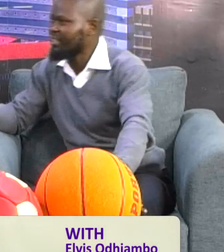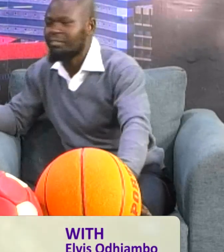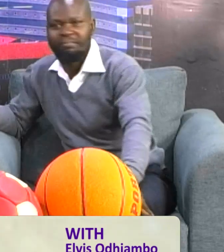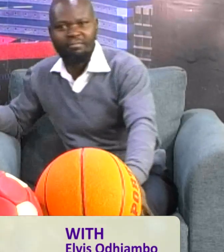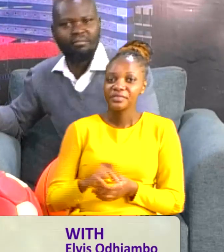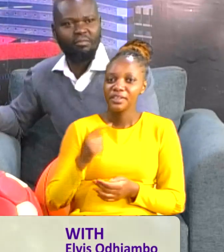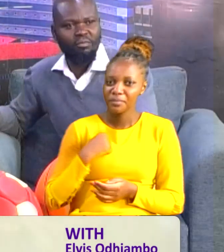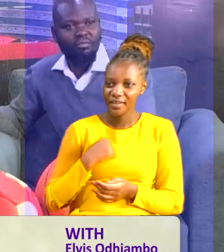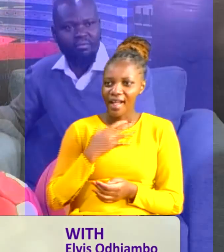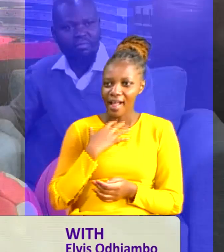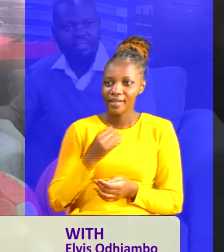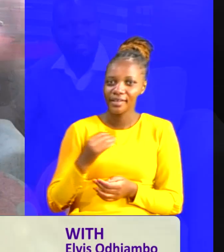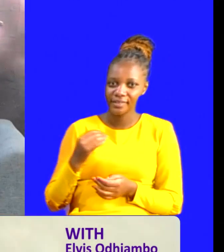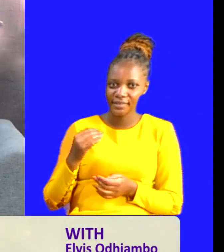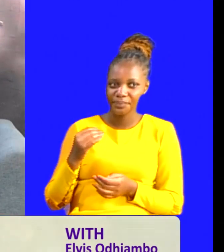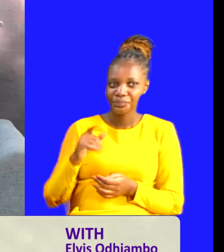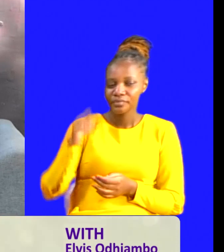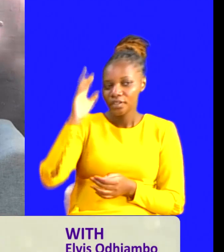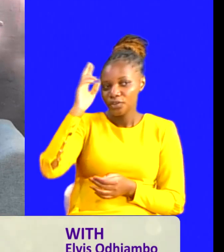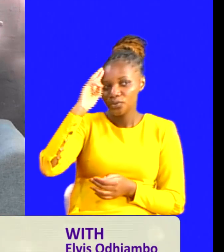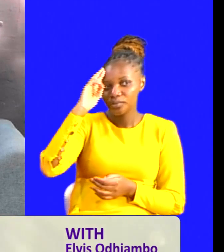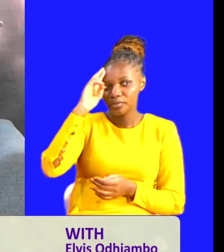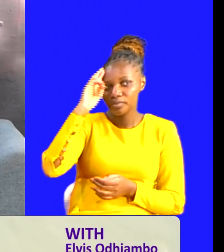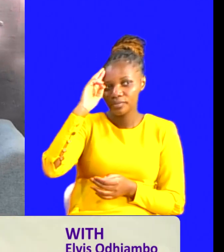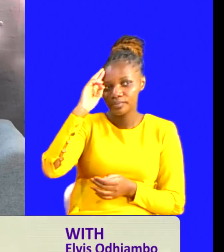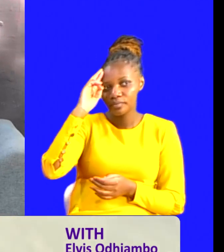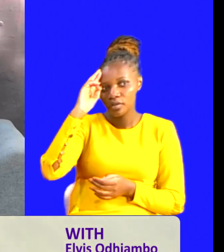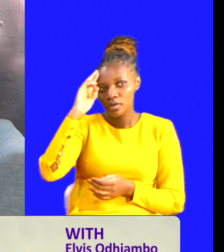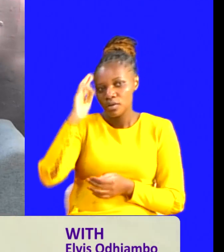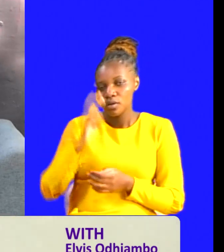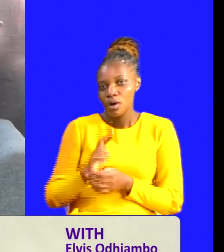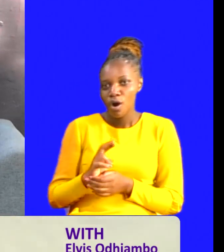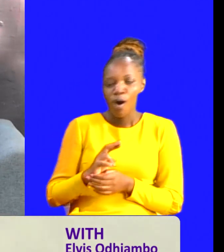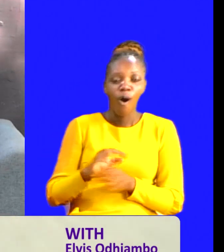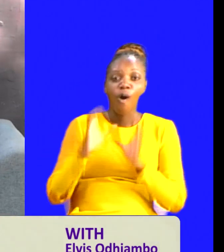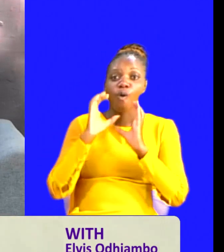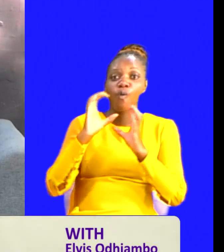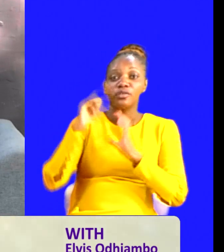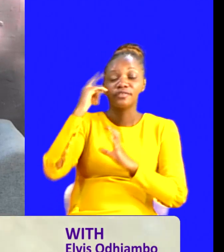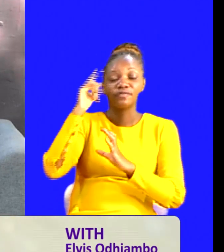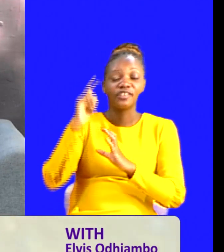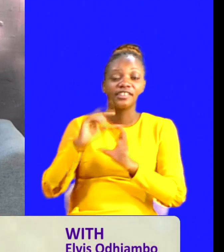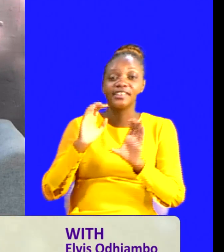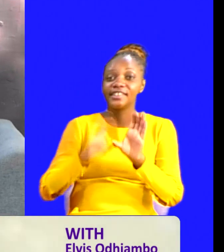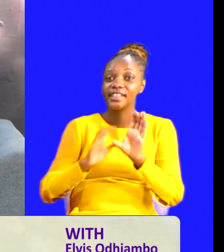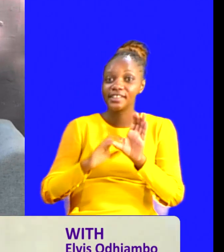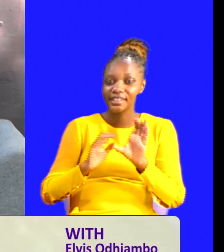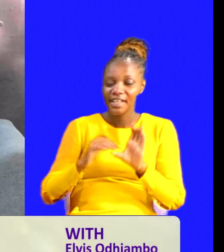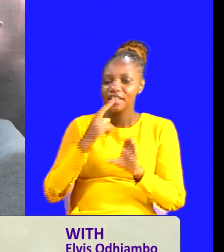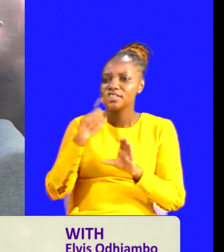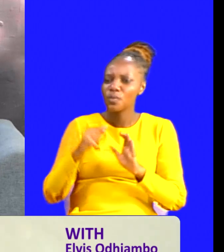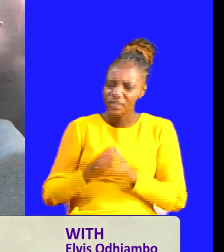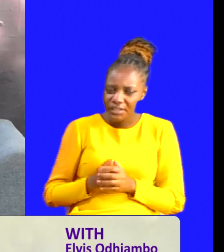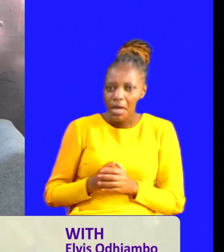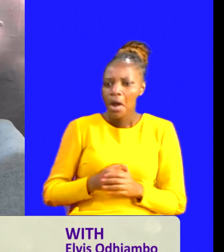to take people back to when Pochettino was appointed the head coach for Chelsea. And he was saying, confidently saying, I'm coming to take the Premier League, I'm coming to take the